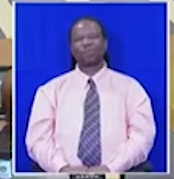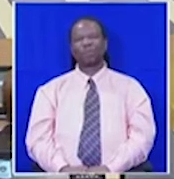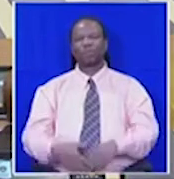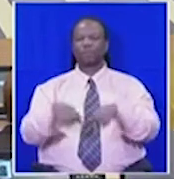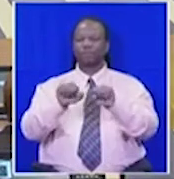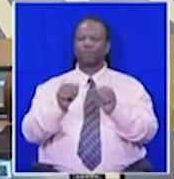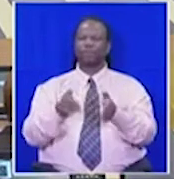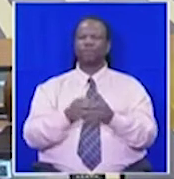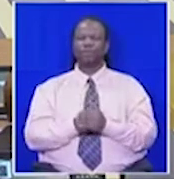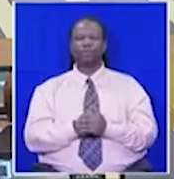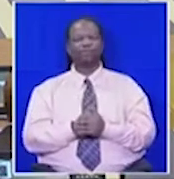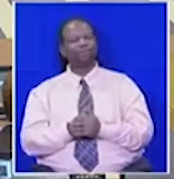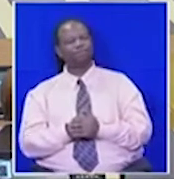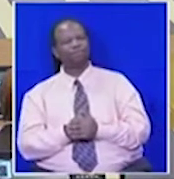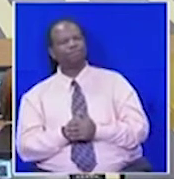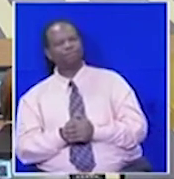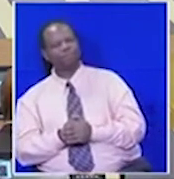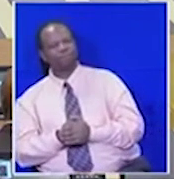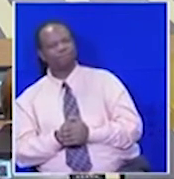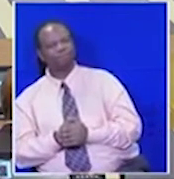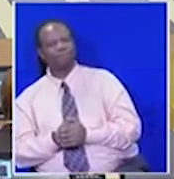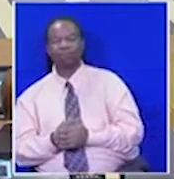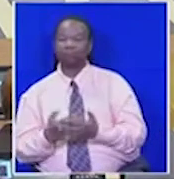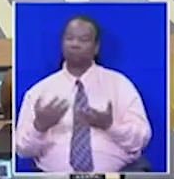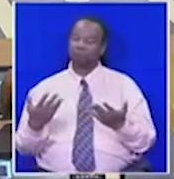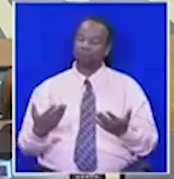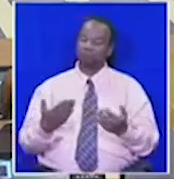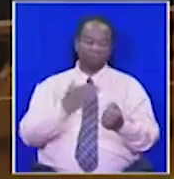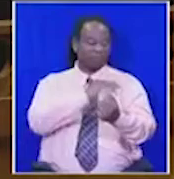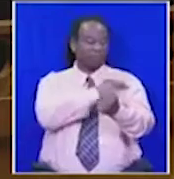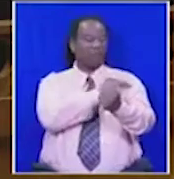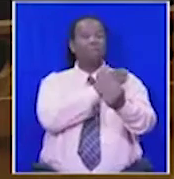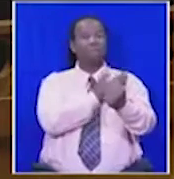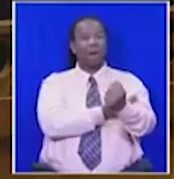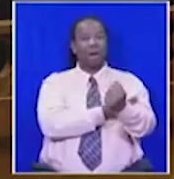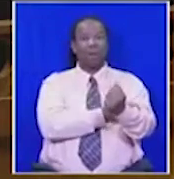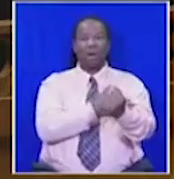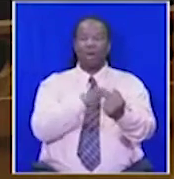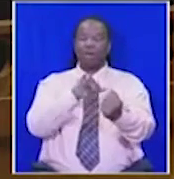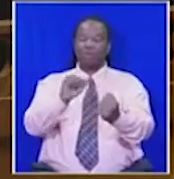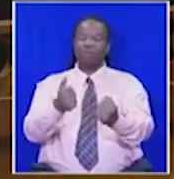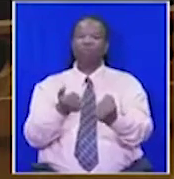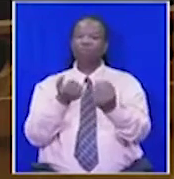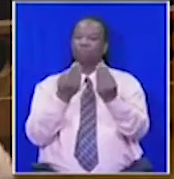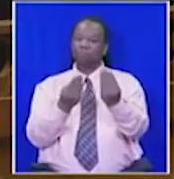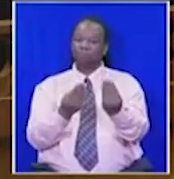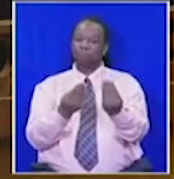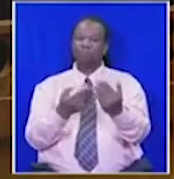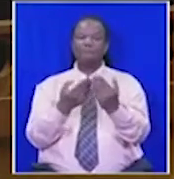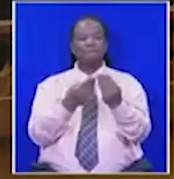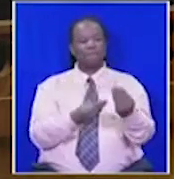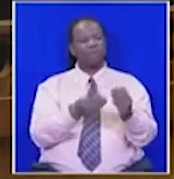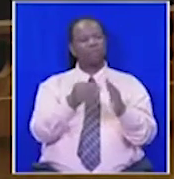Chairperson, we have powers to amend the Appropriations Bill in terms of the Money Bills Amendment Procedure and